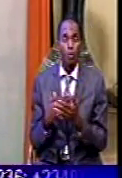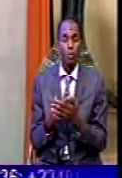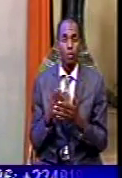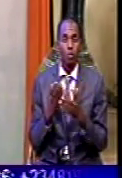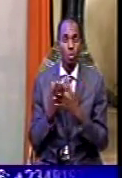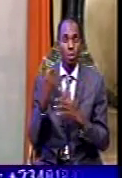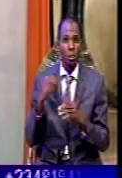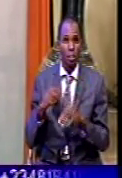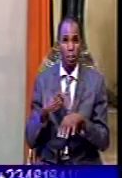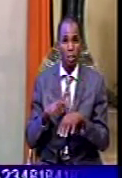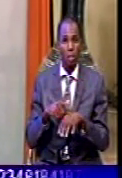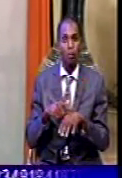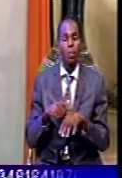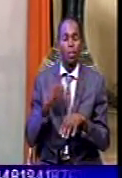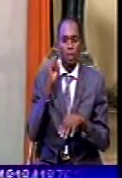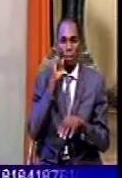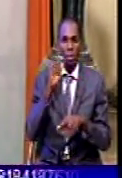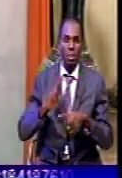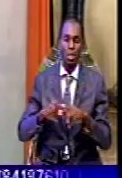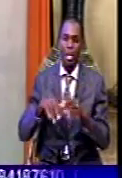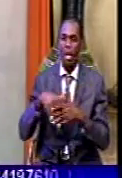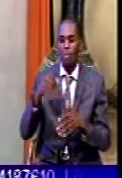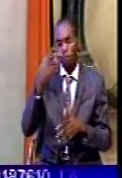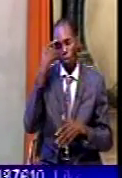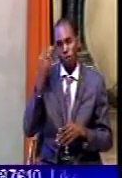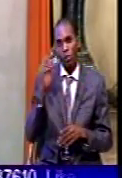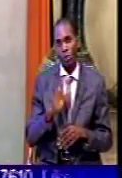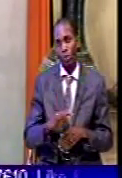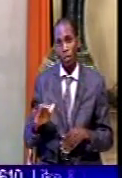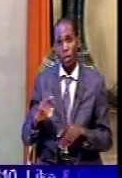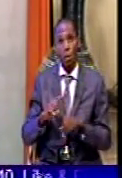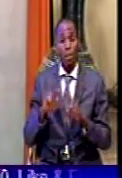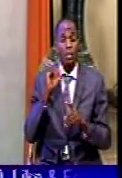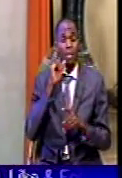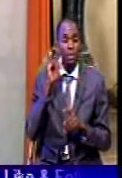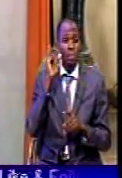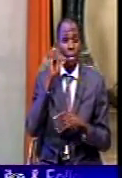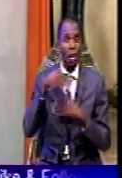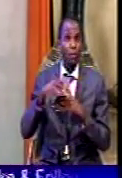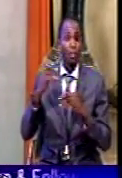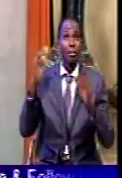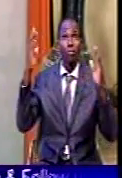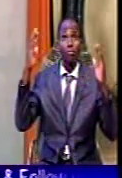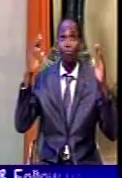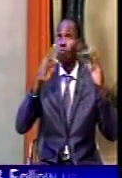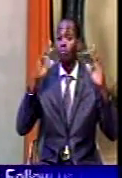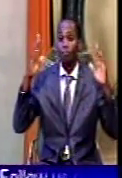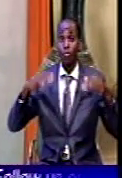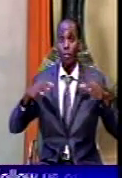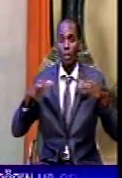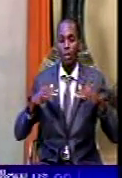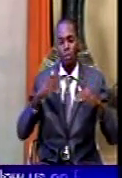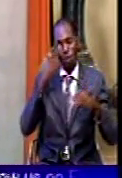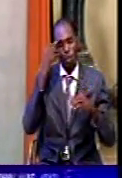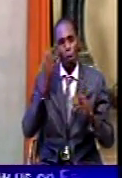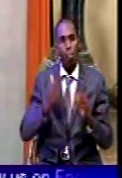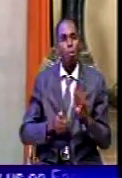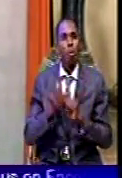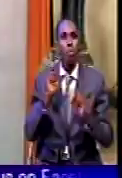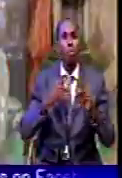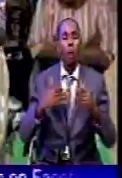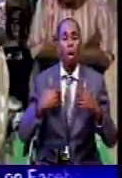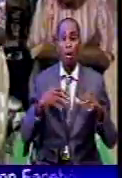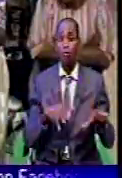now, even when I woke up earlier, I didn't see it. I started searching, I didn't see it. I say, God, who has done this, may his name alone be praised in